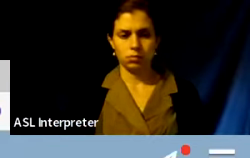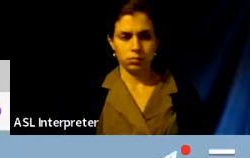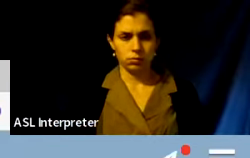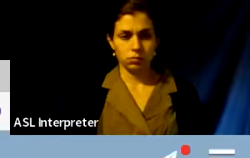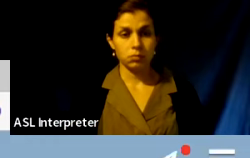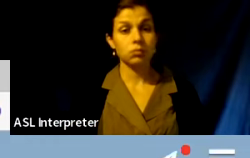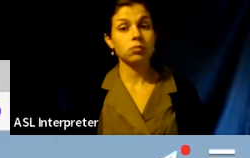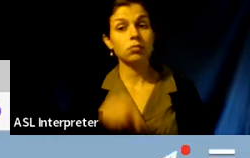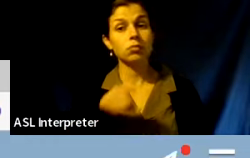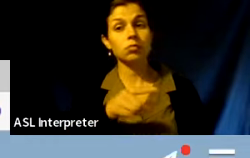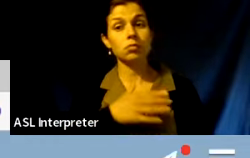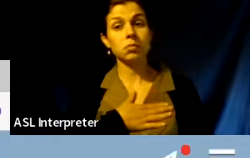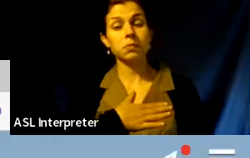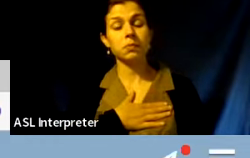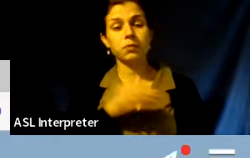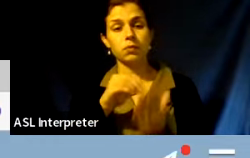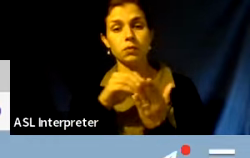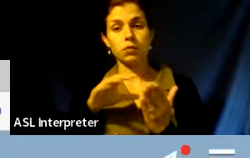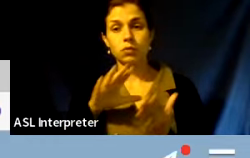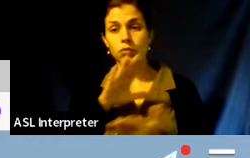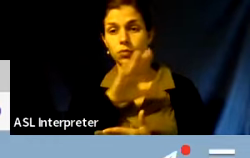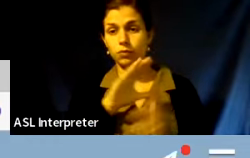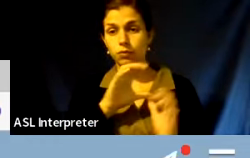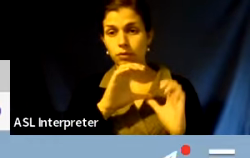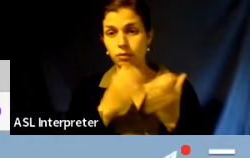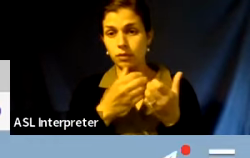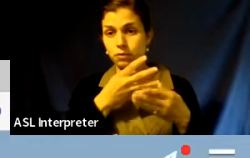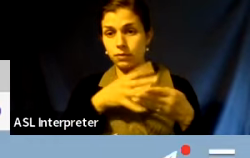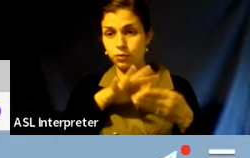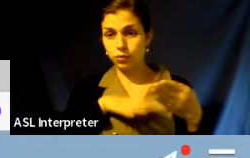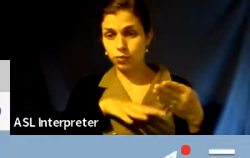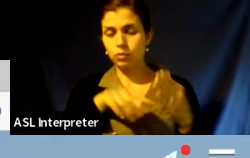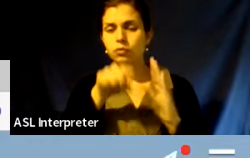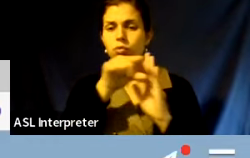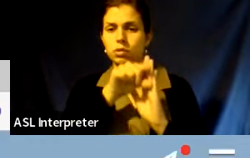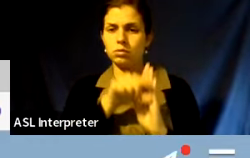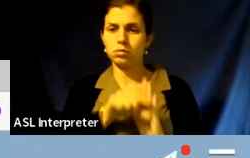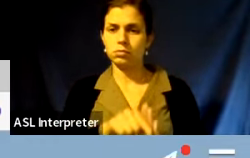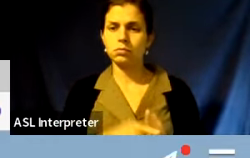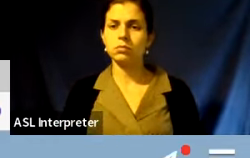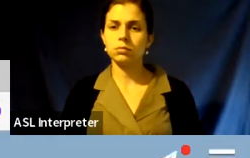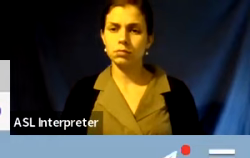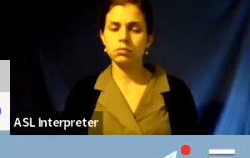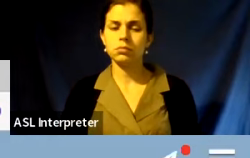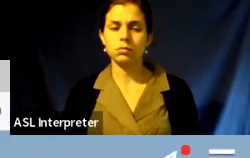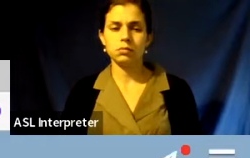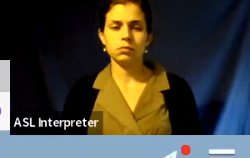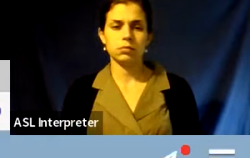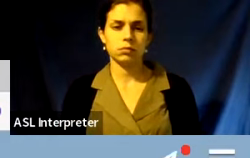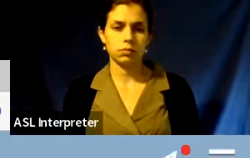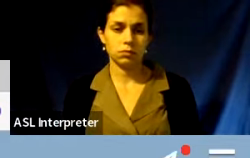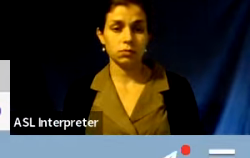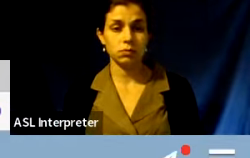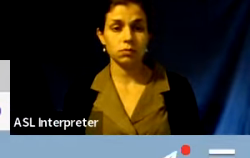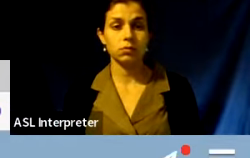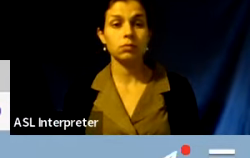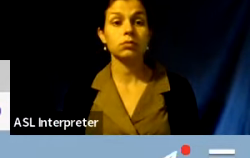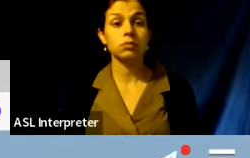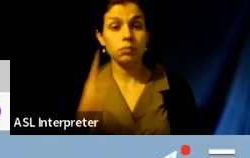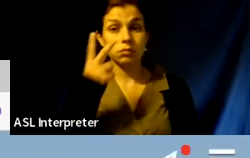schedule and grades. So we can see that my student has grades now in